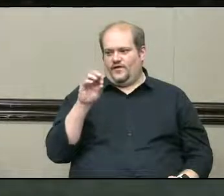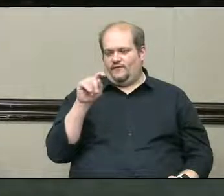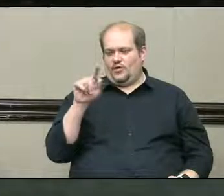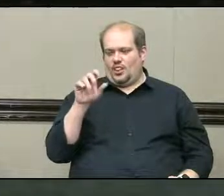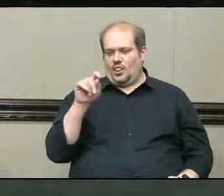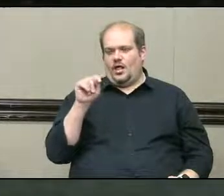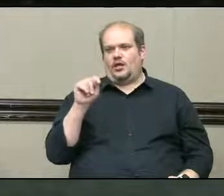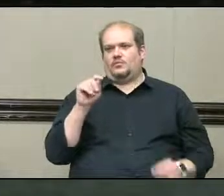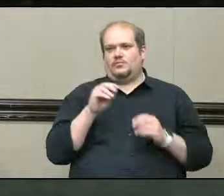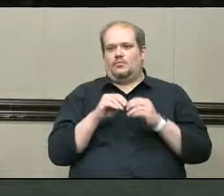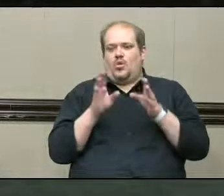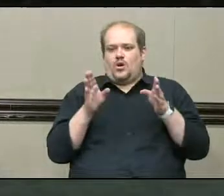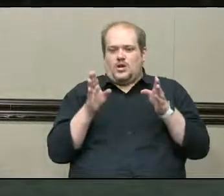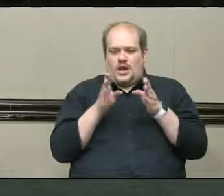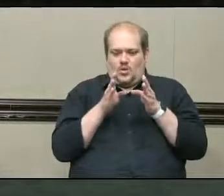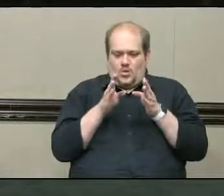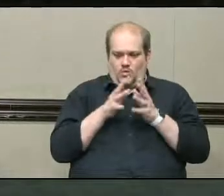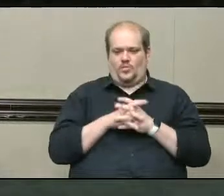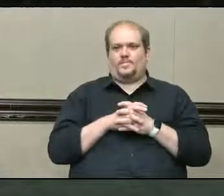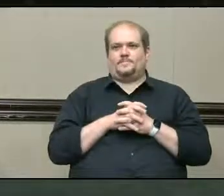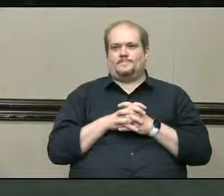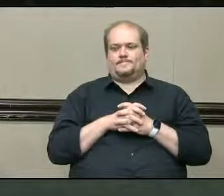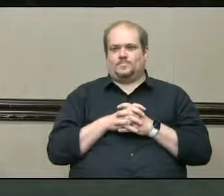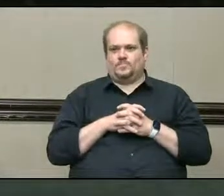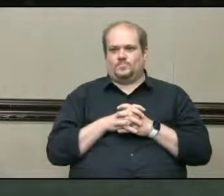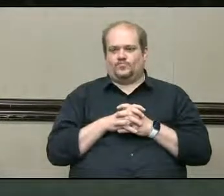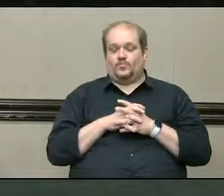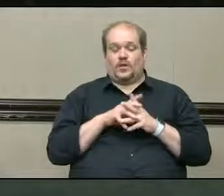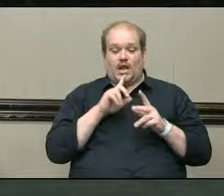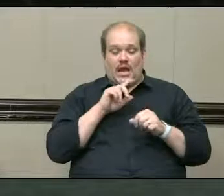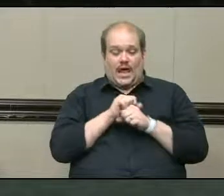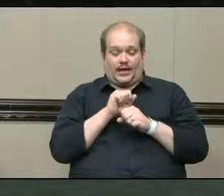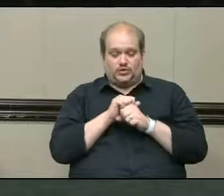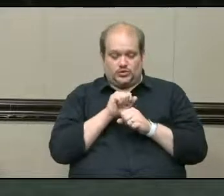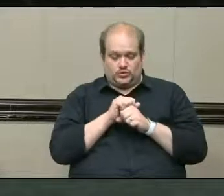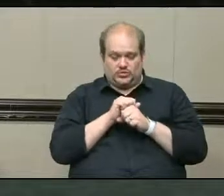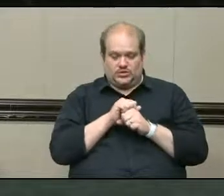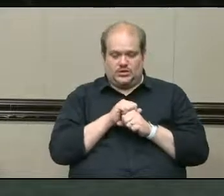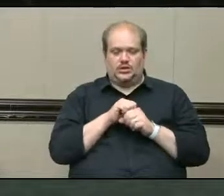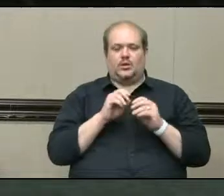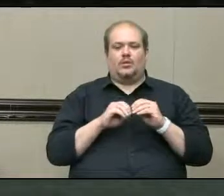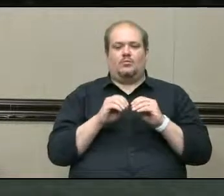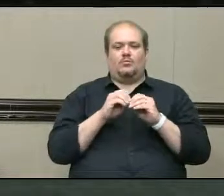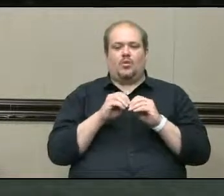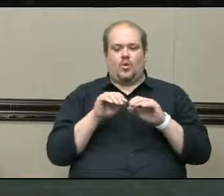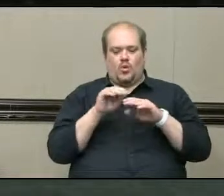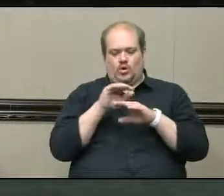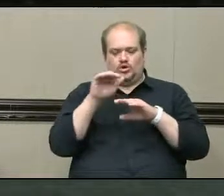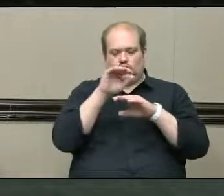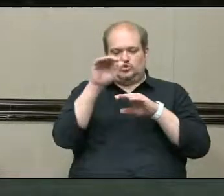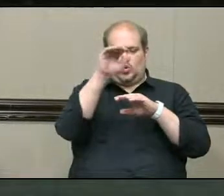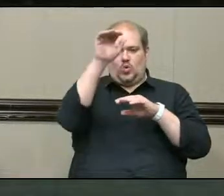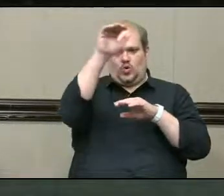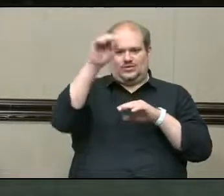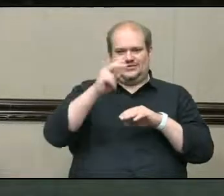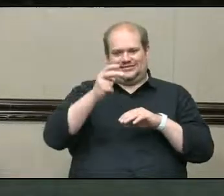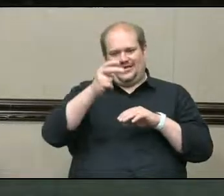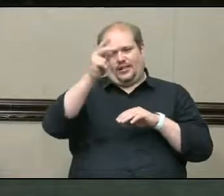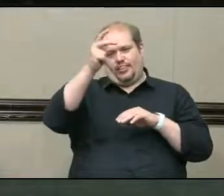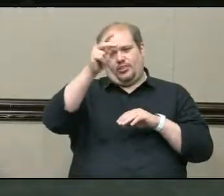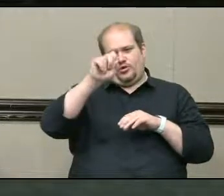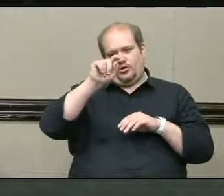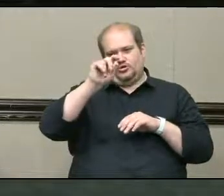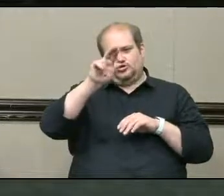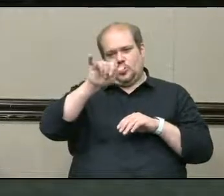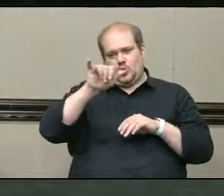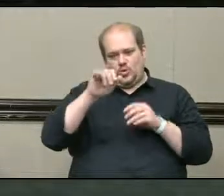looking to be more narrow than that, and actually going more stories, getting that second, third story